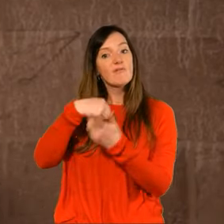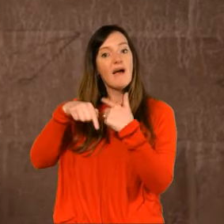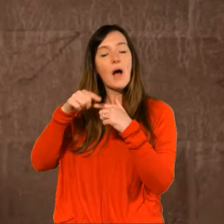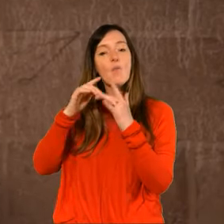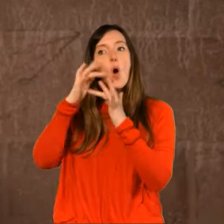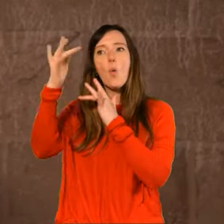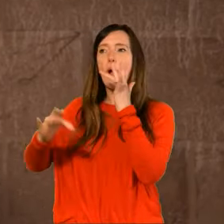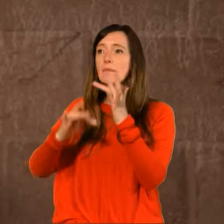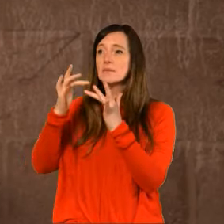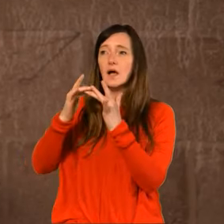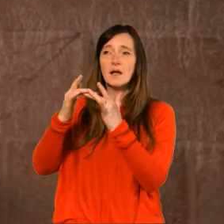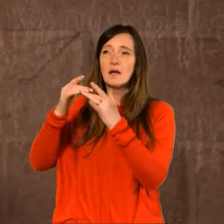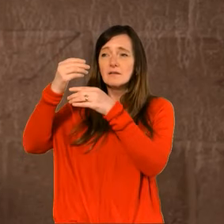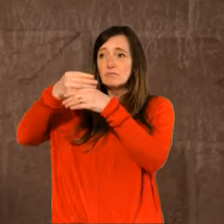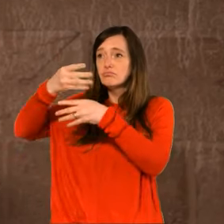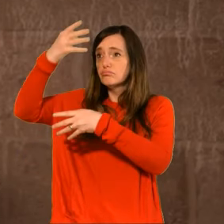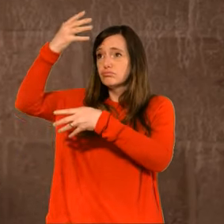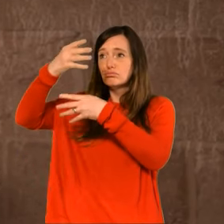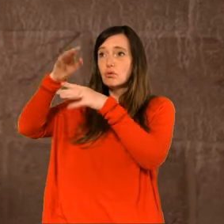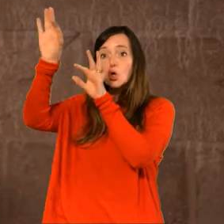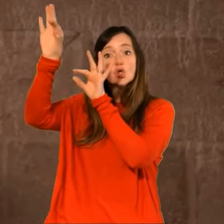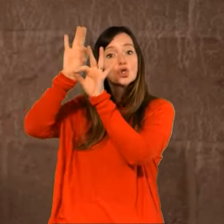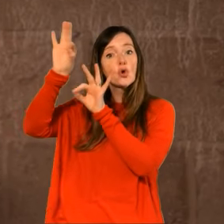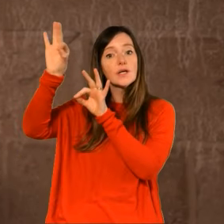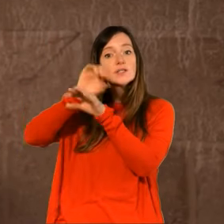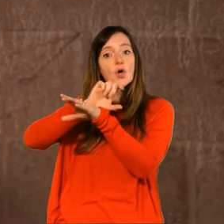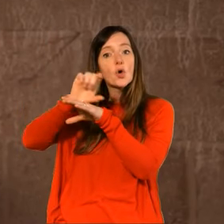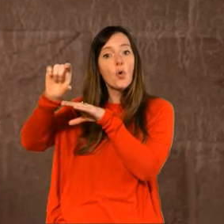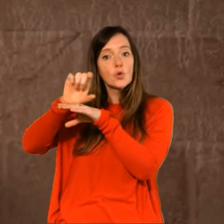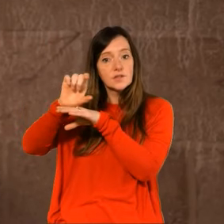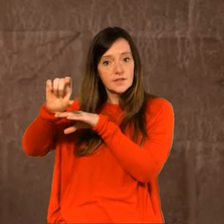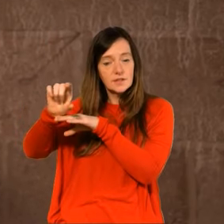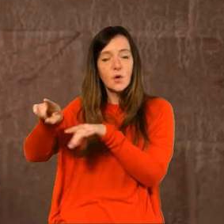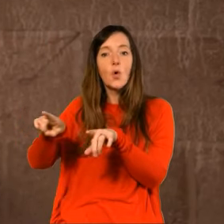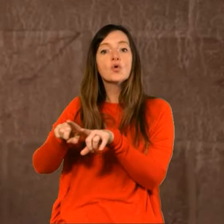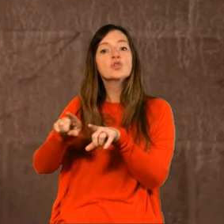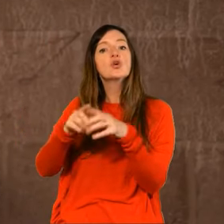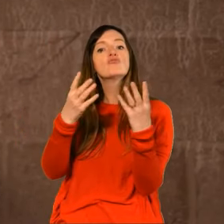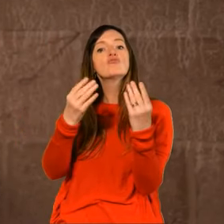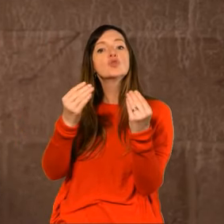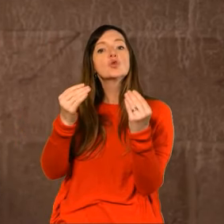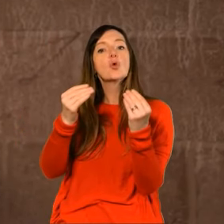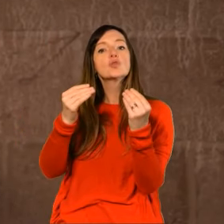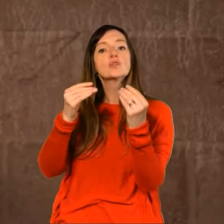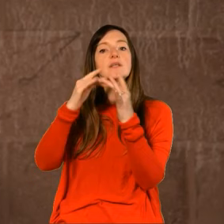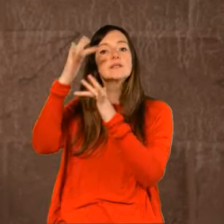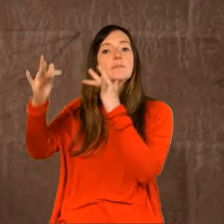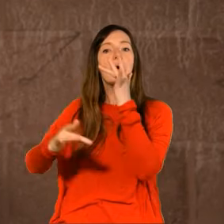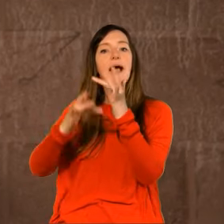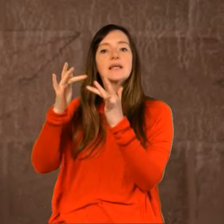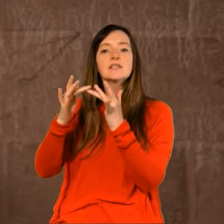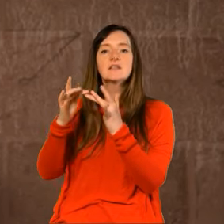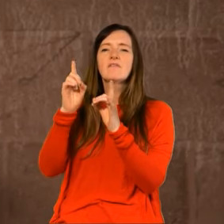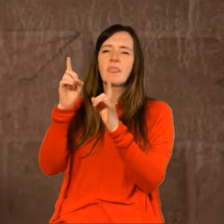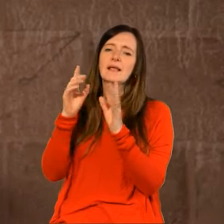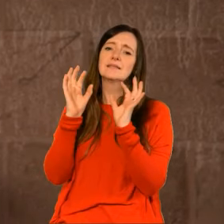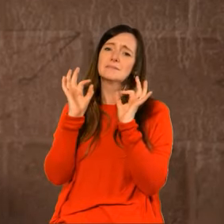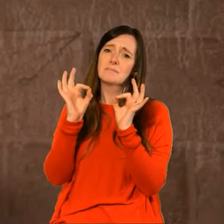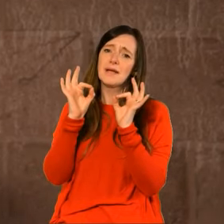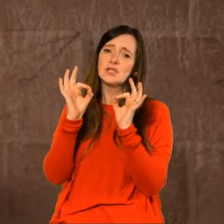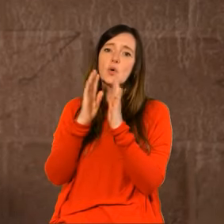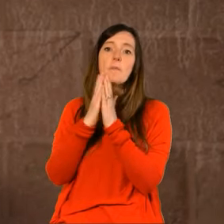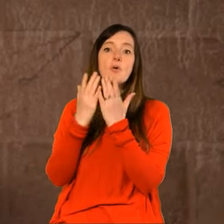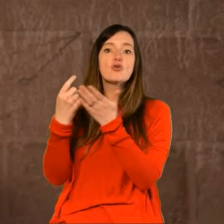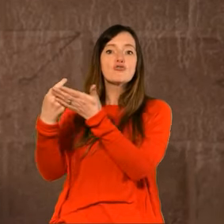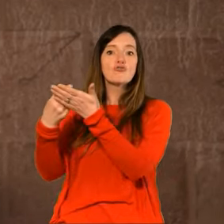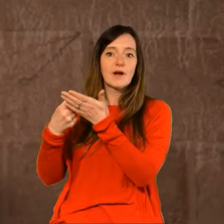and training courses. You can also have a look at the resources page for more information about that very special book recommendation. And if